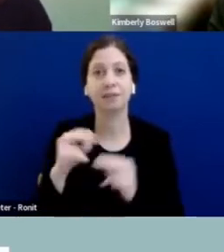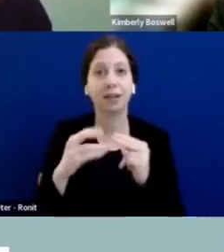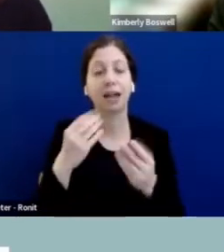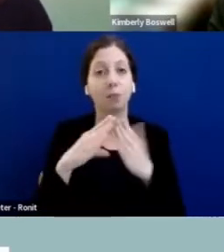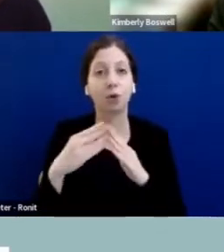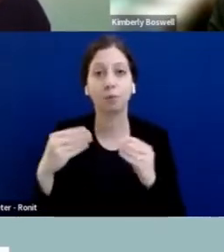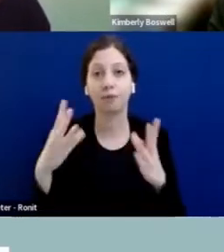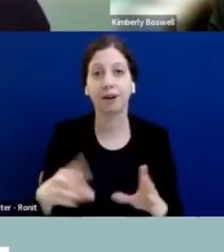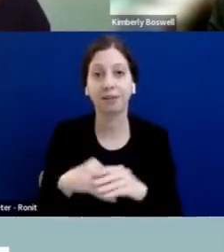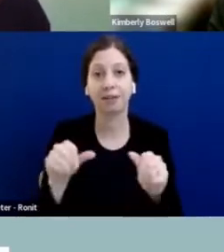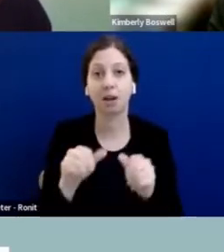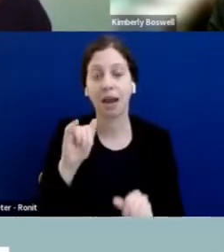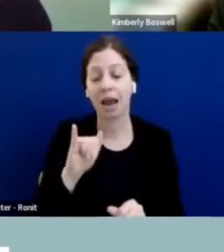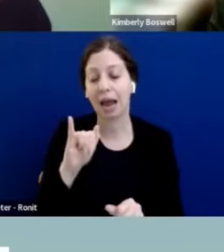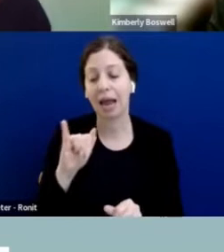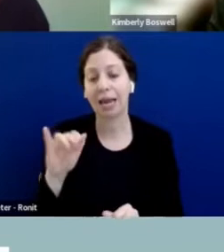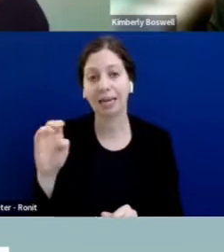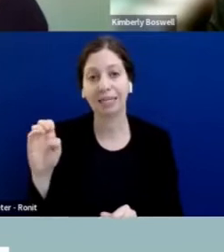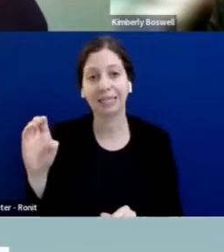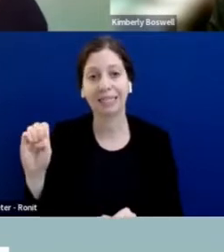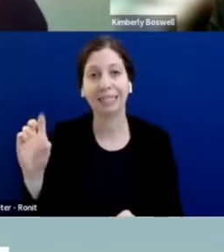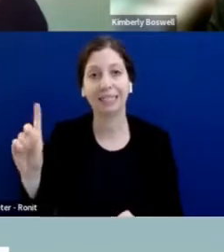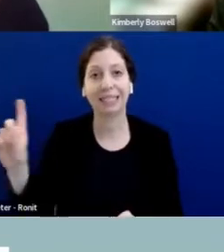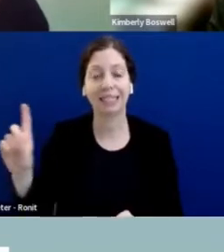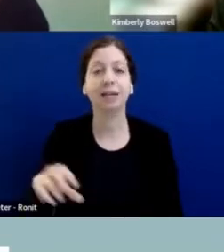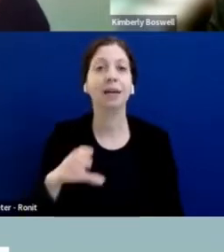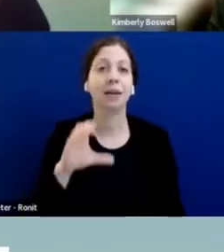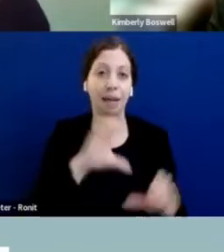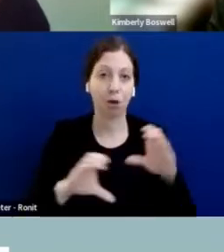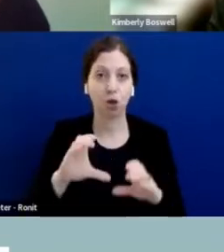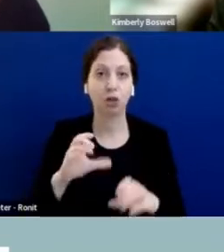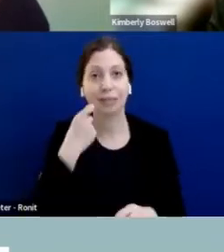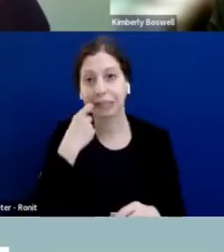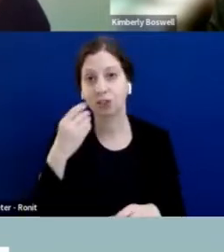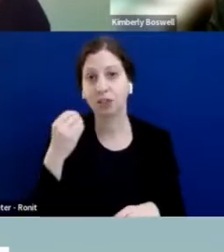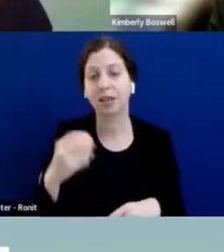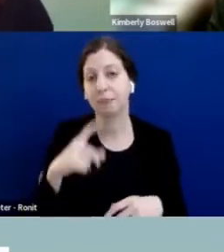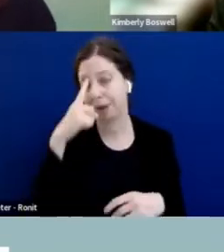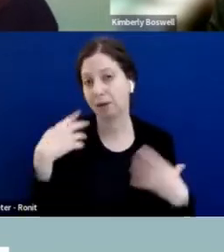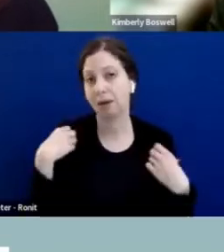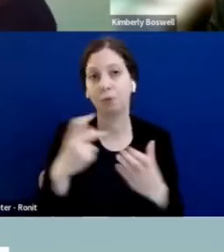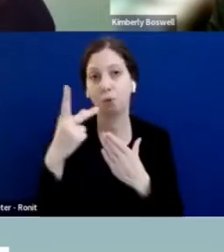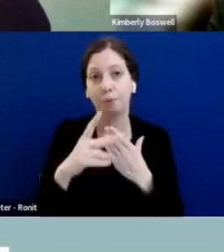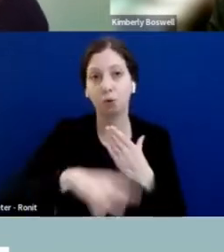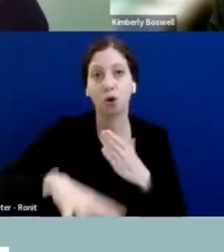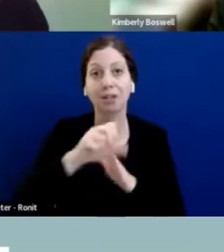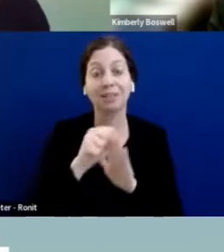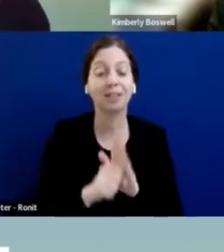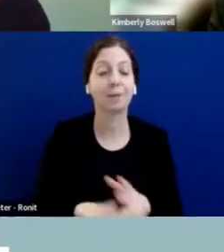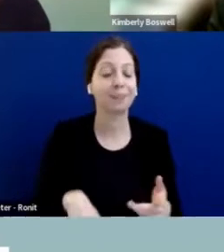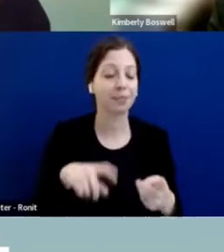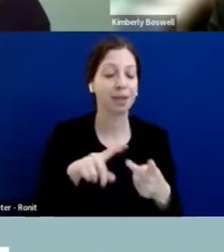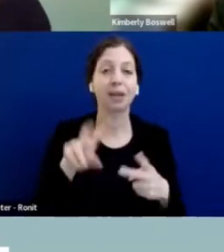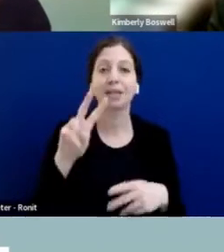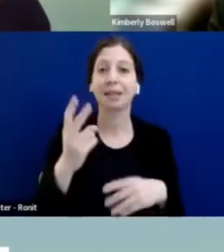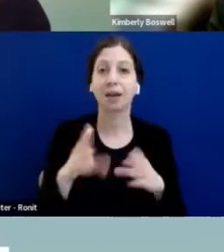the area of IDDD, chemical addictions, and mental health programs across the state. The second door that opened